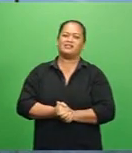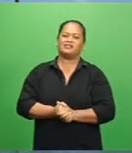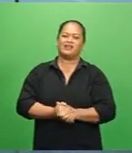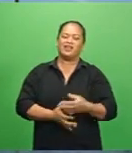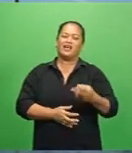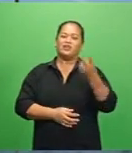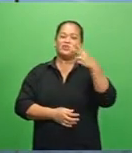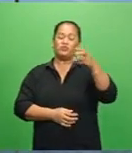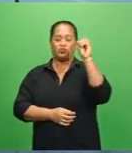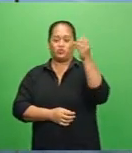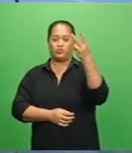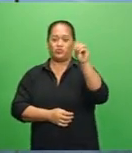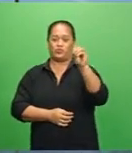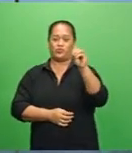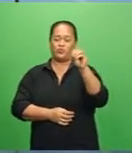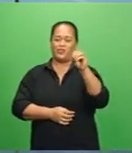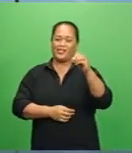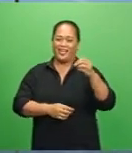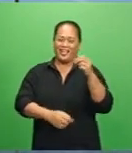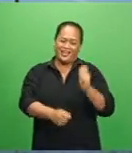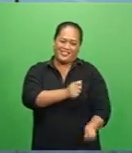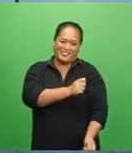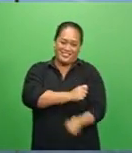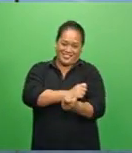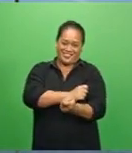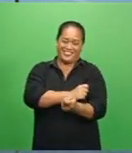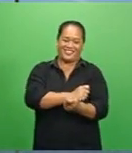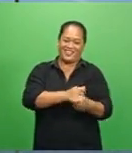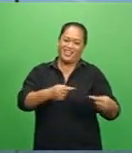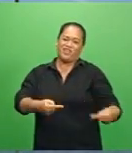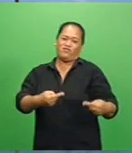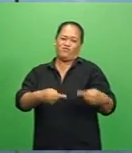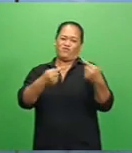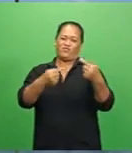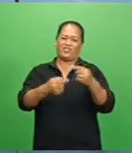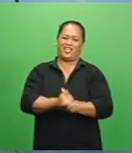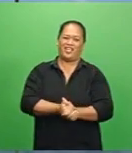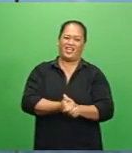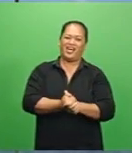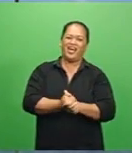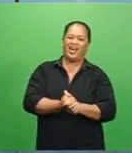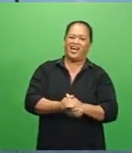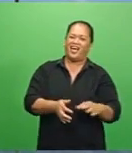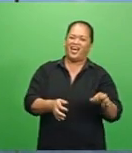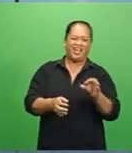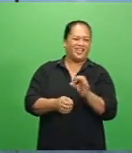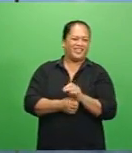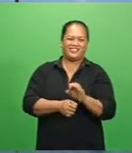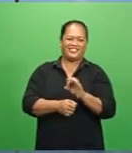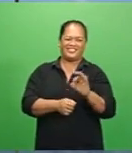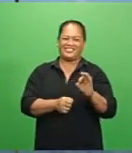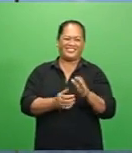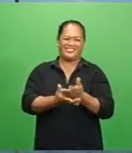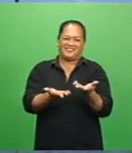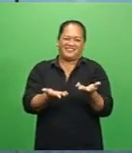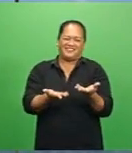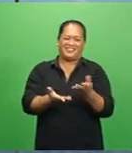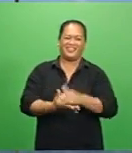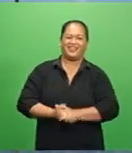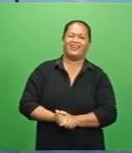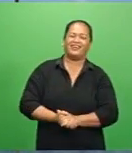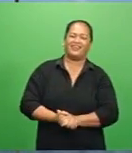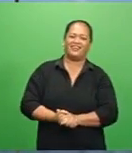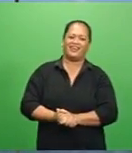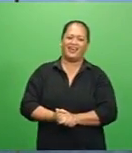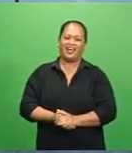cricket season was not so eventful compared to an average year in terms of competition played locally. Although